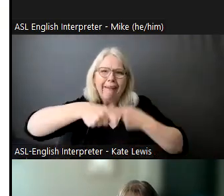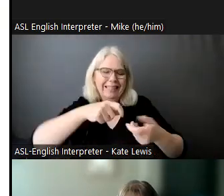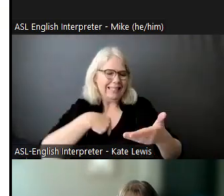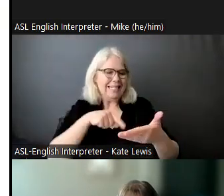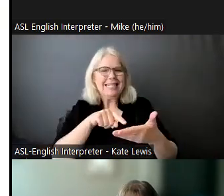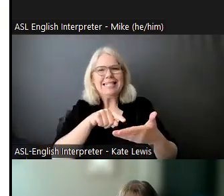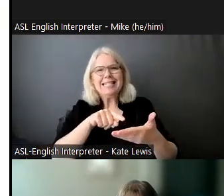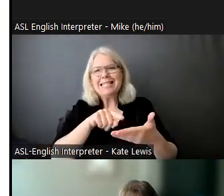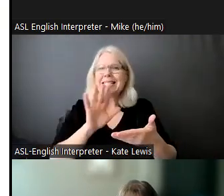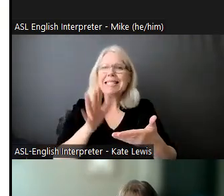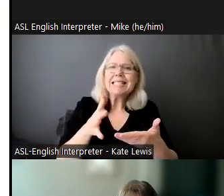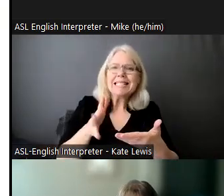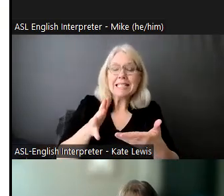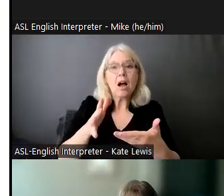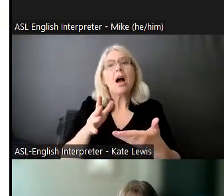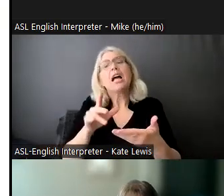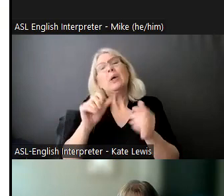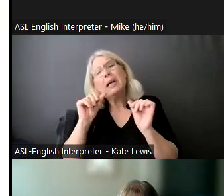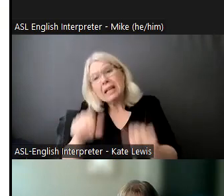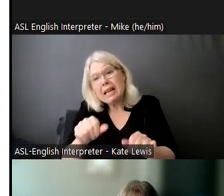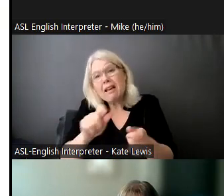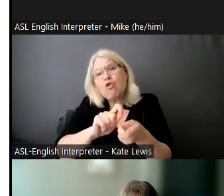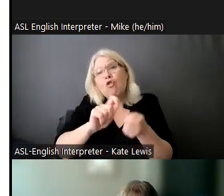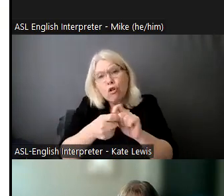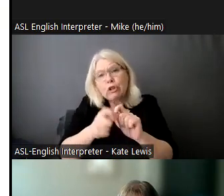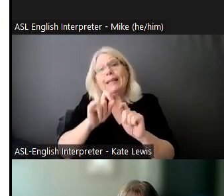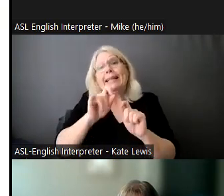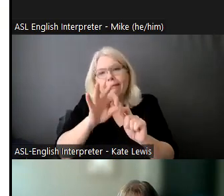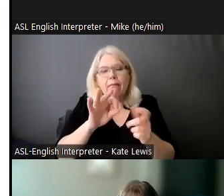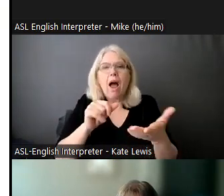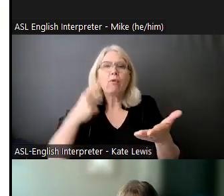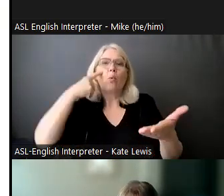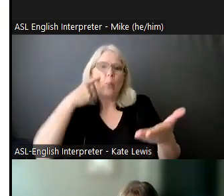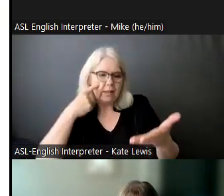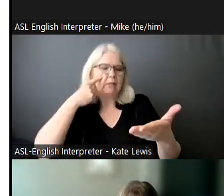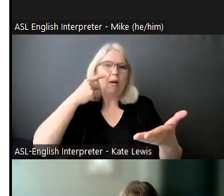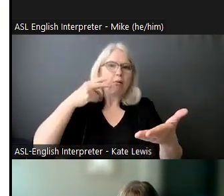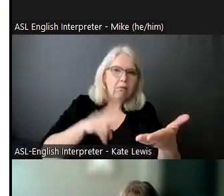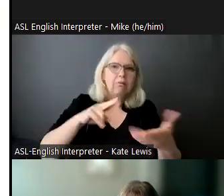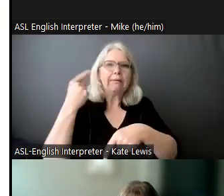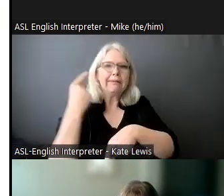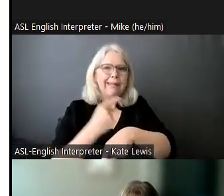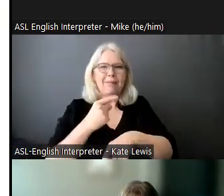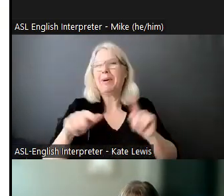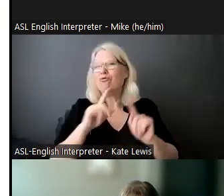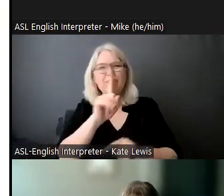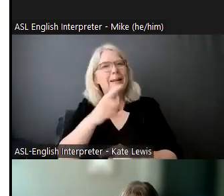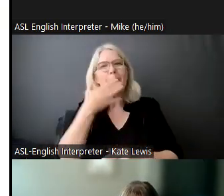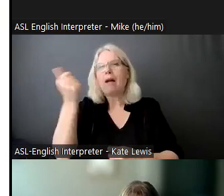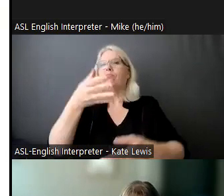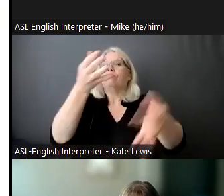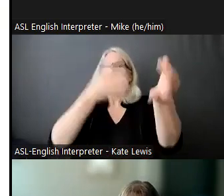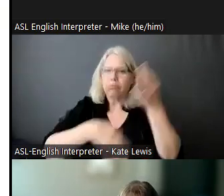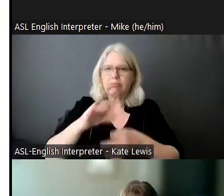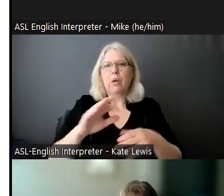alteration can be made if it's been witnessed and dated again, but it's at that point, it's better to just make a new document. It would be